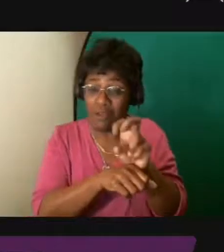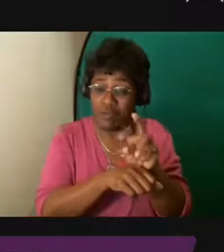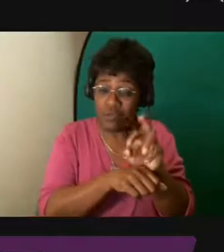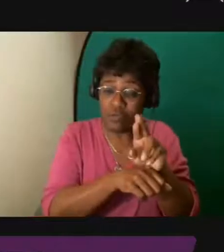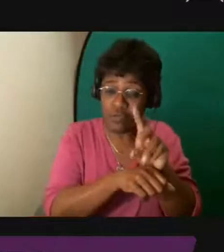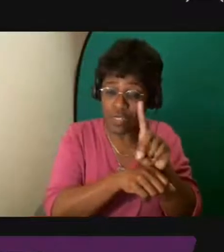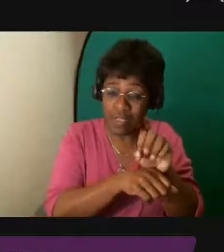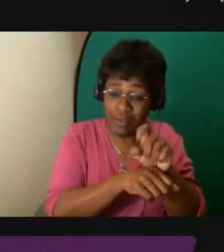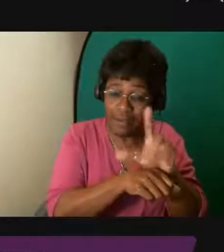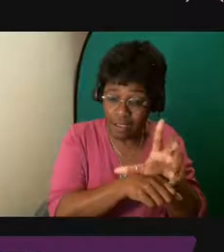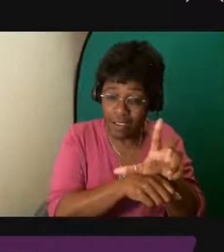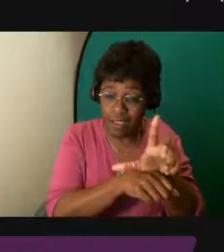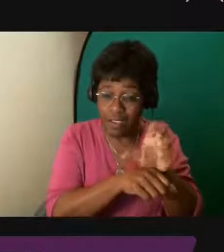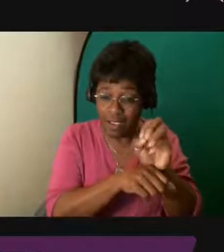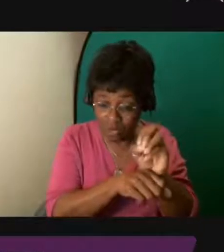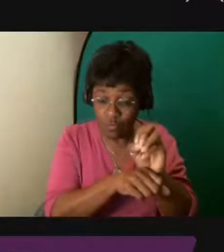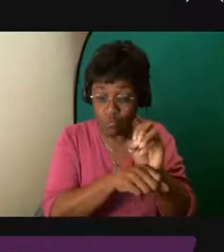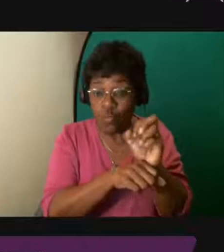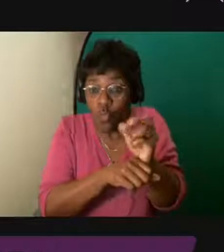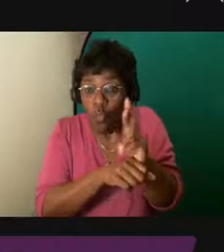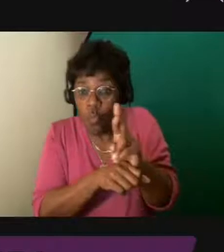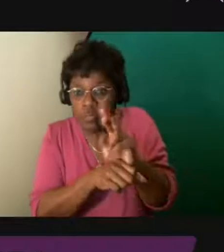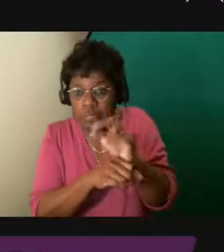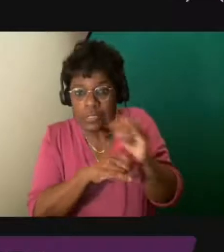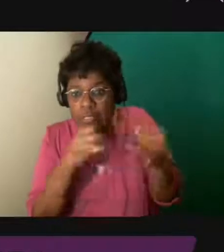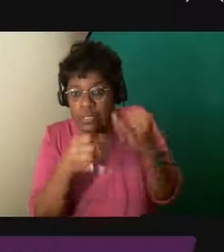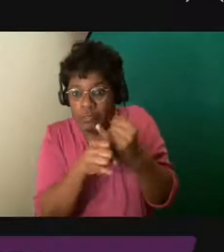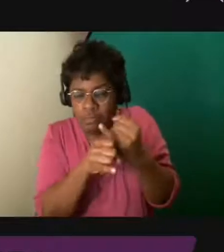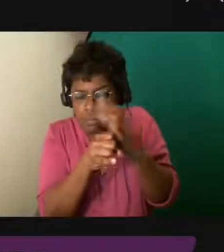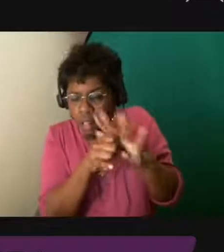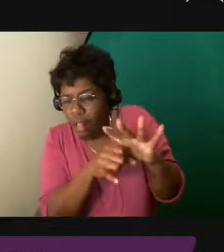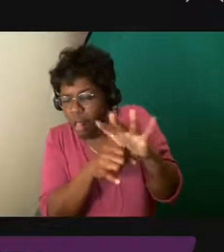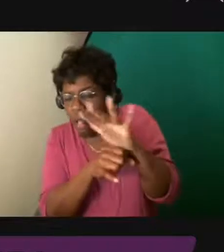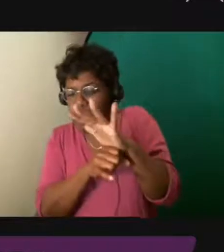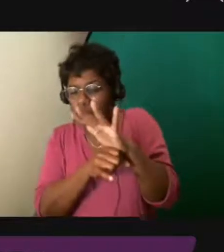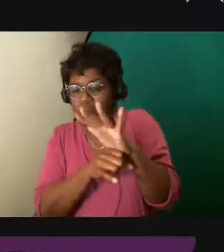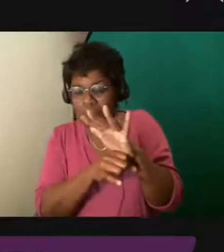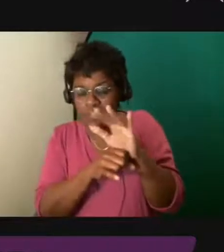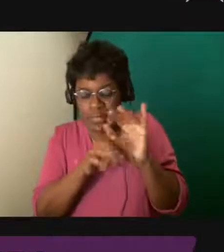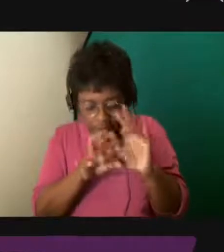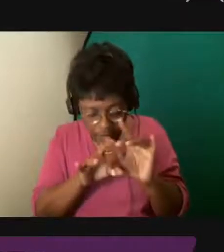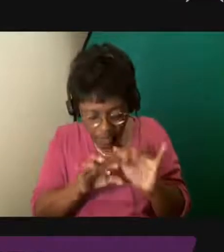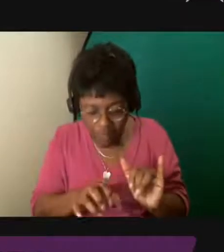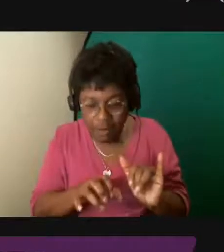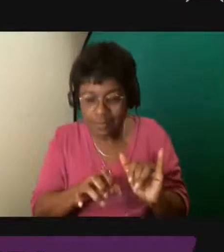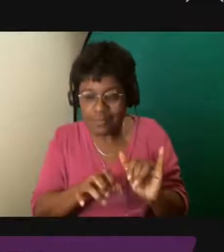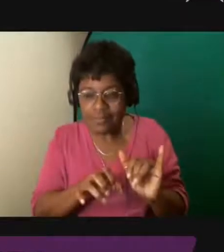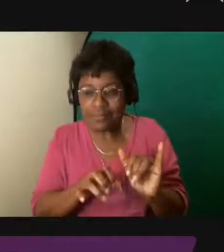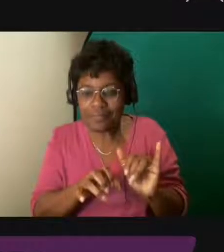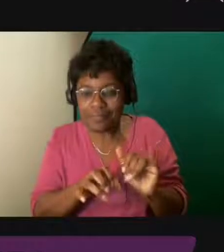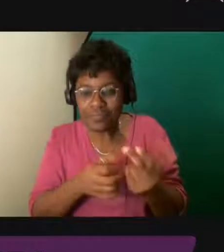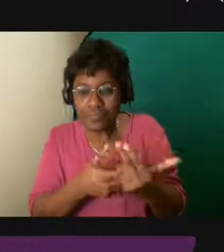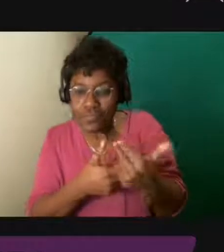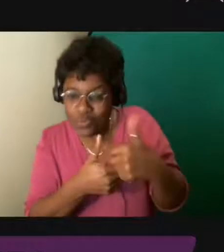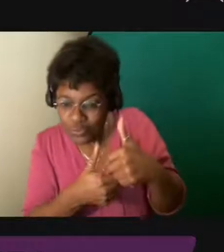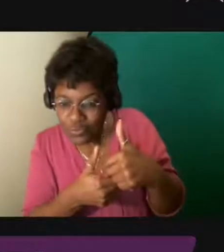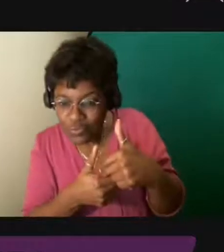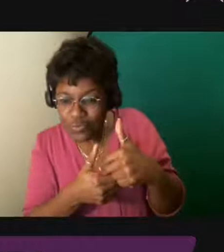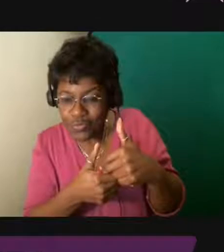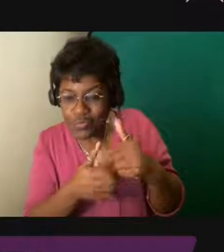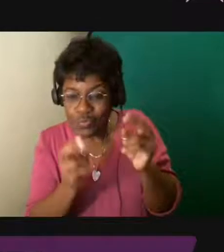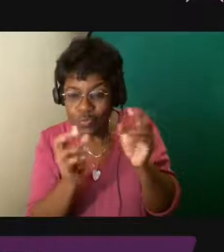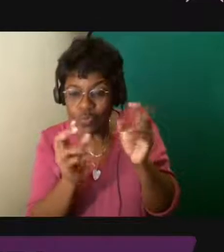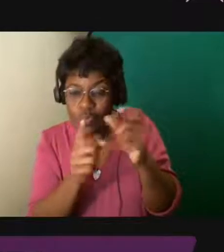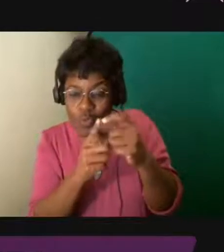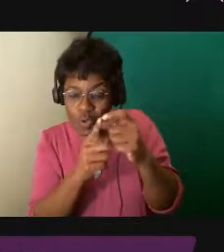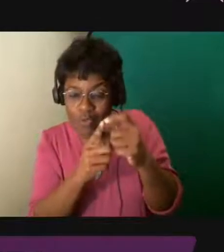intergalactically, you know, we're everywhere. Just type in the chat, join, or